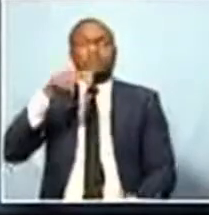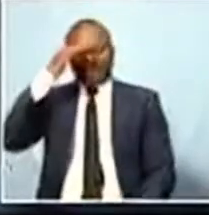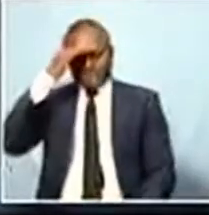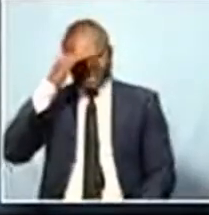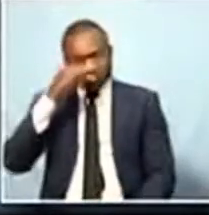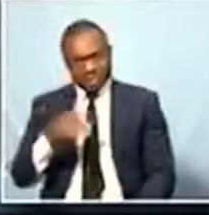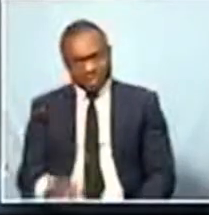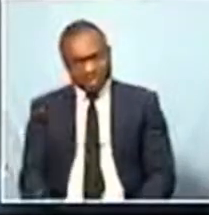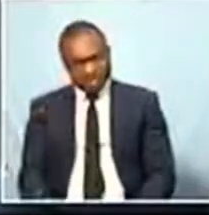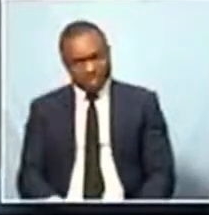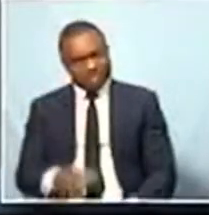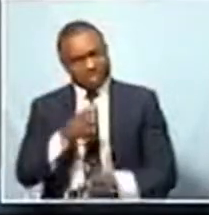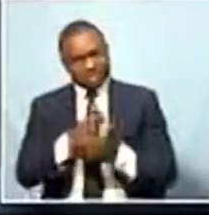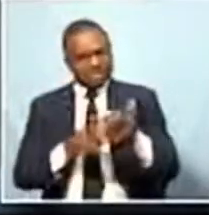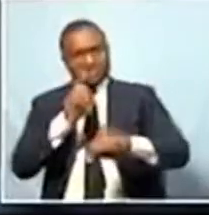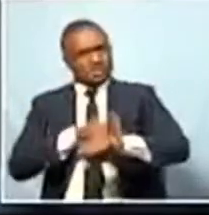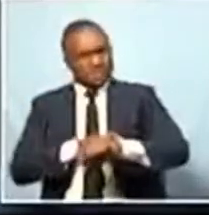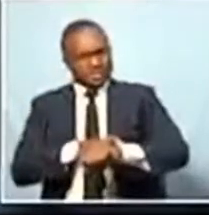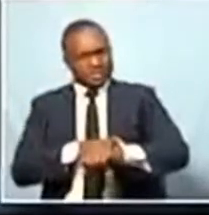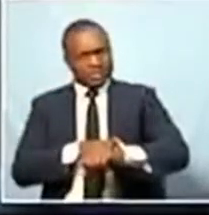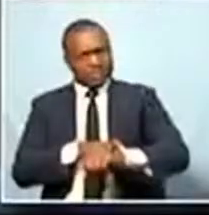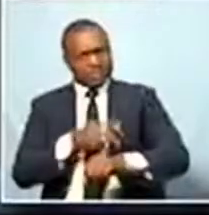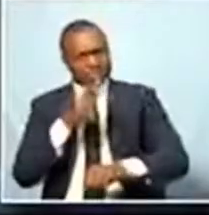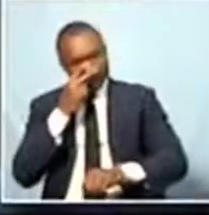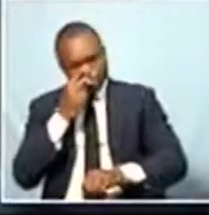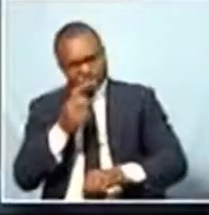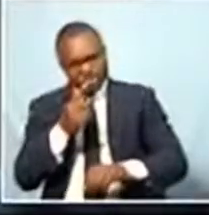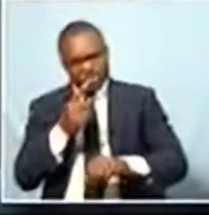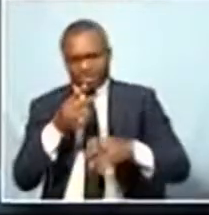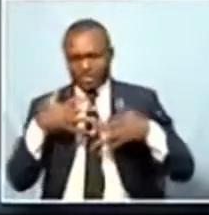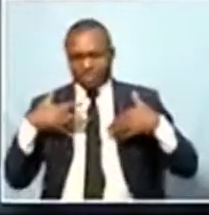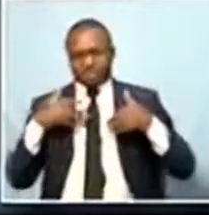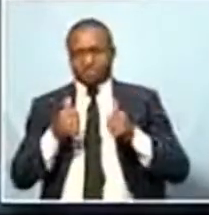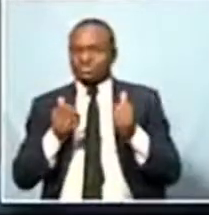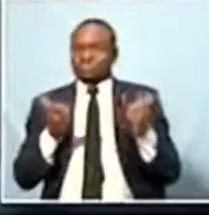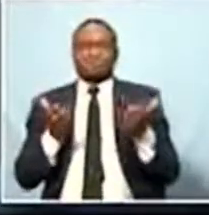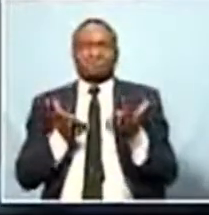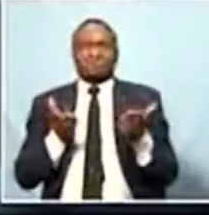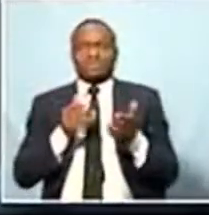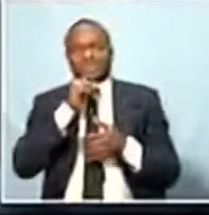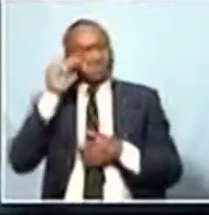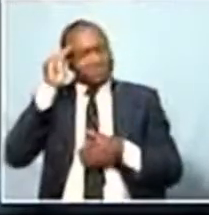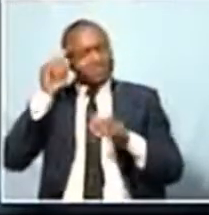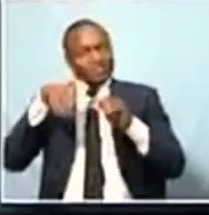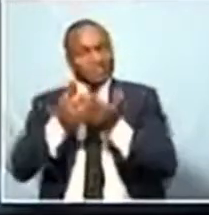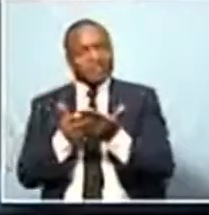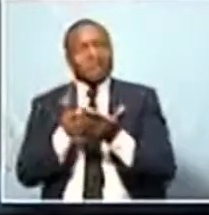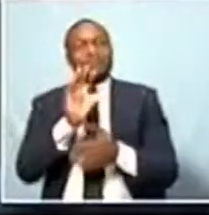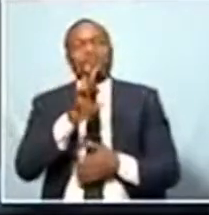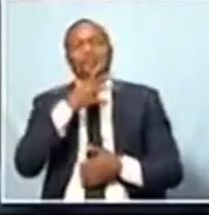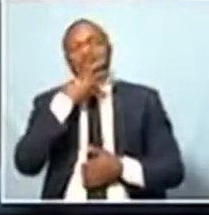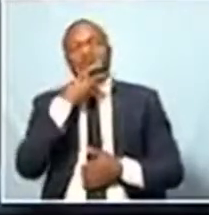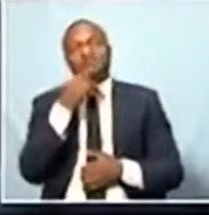sometimes they are not even looking healthy. I don't know how your commission has